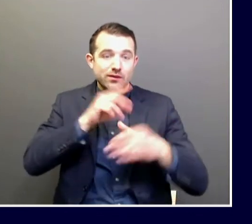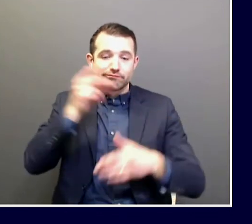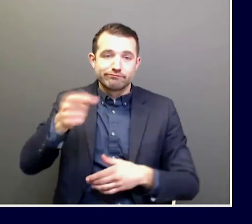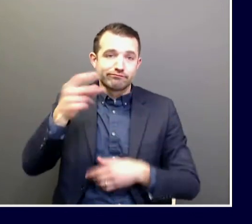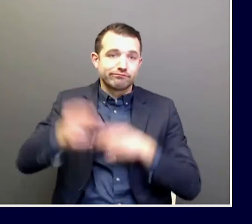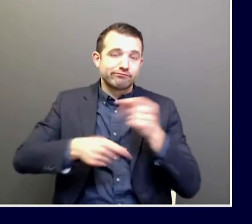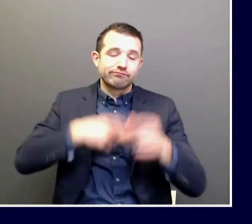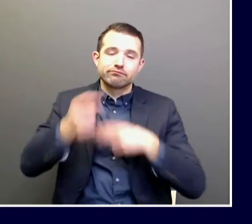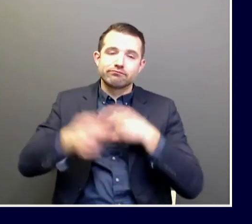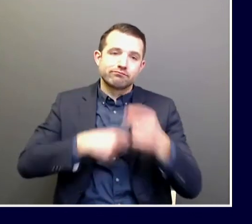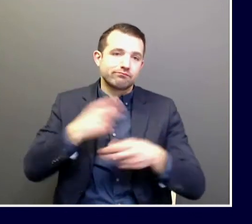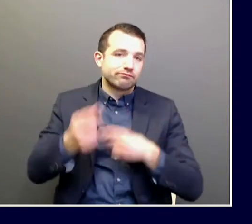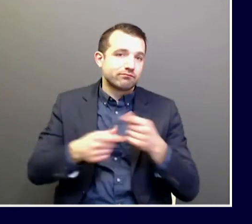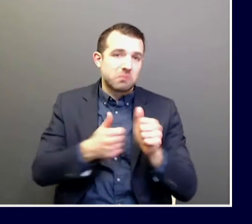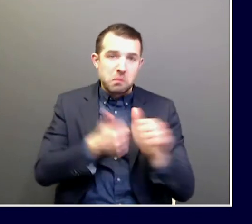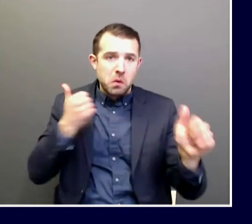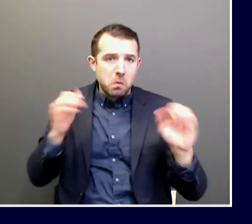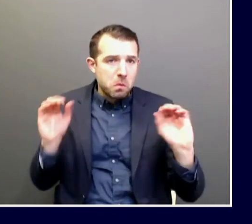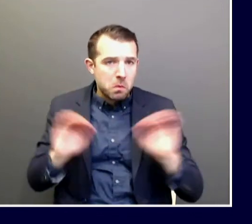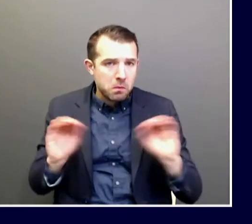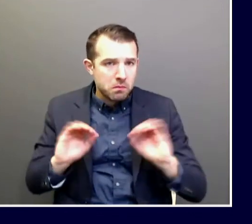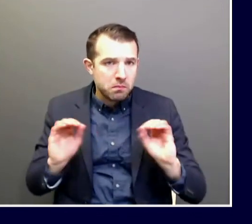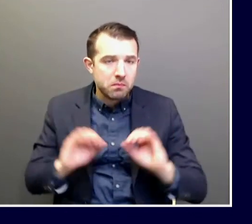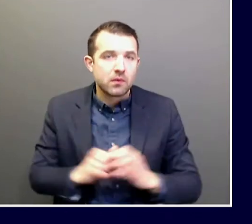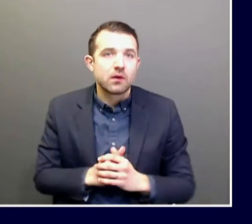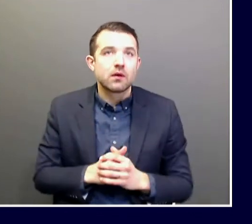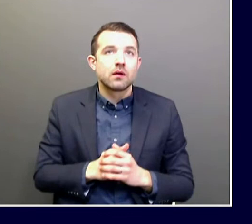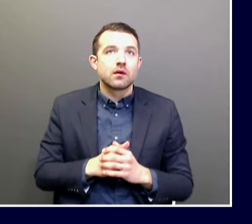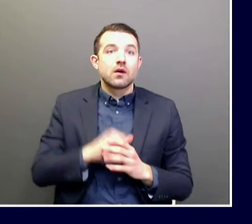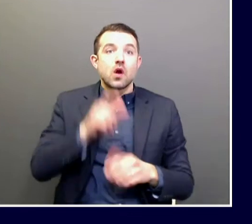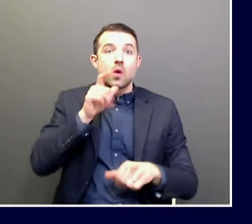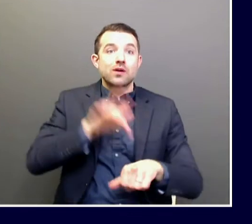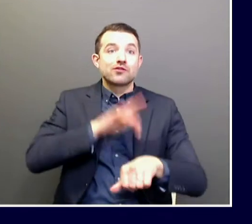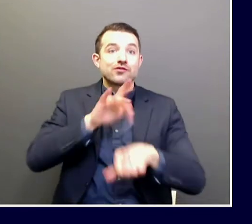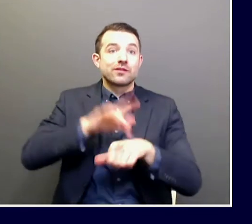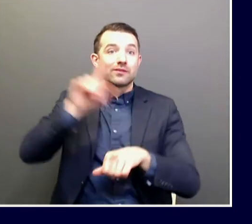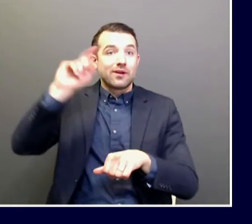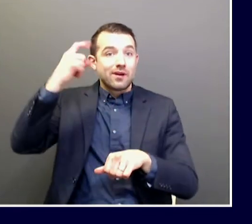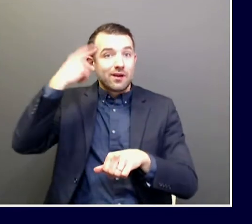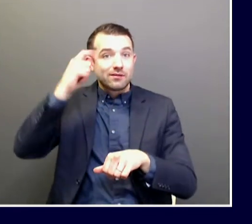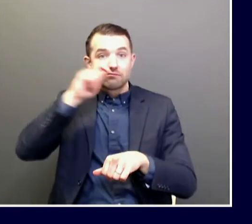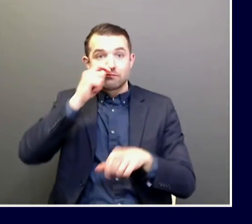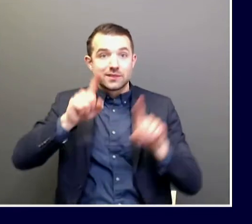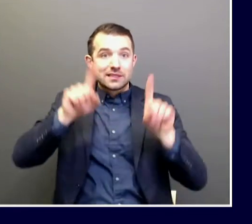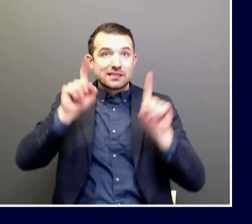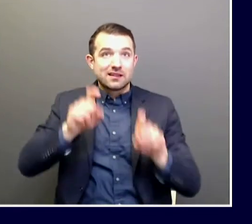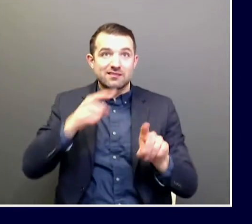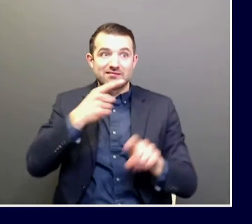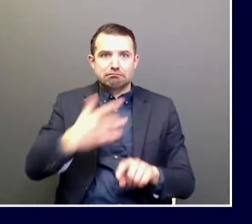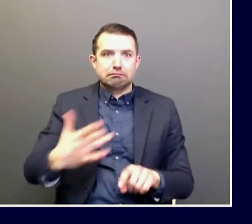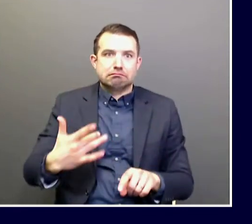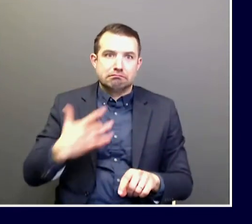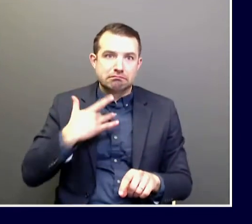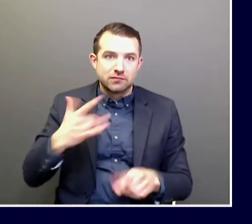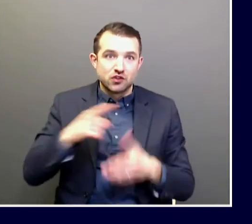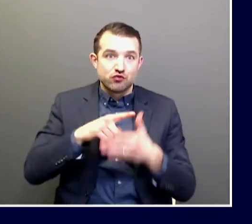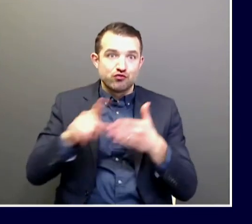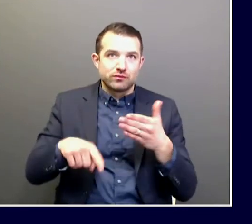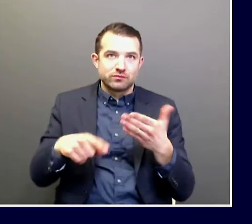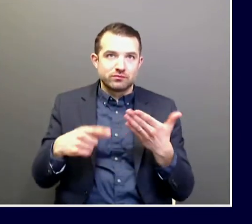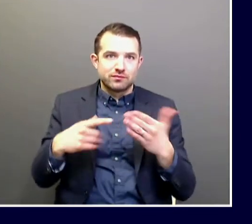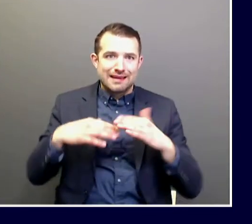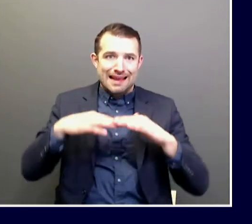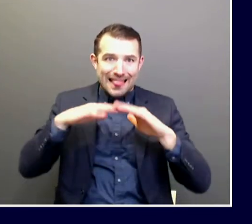for example, those who are visiting our testing site in Augusta are getting their test results back overnight, as I mentioned a moment